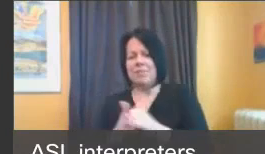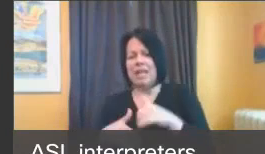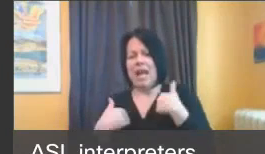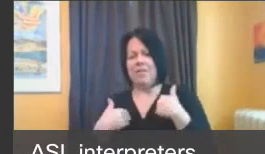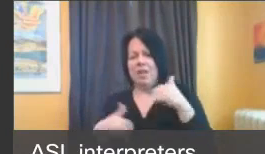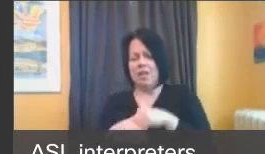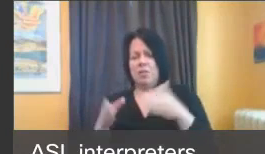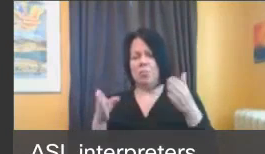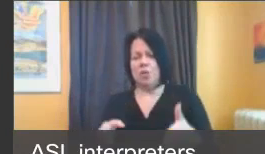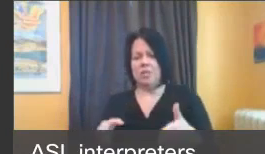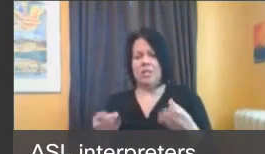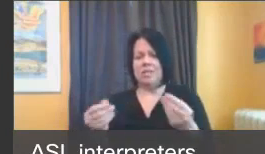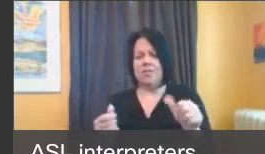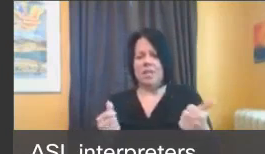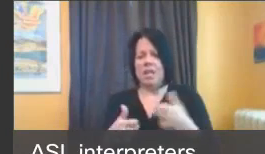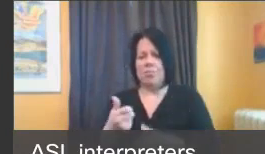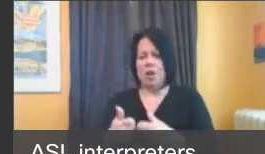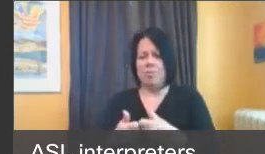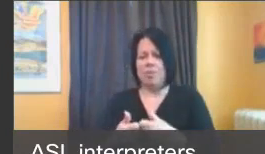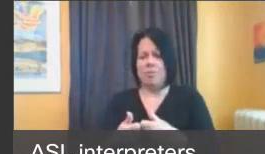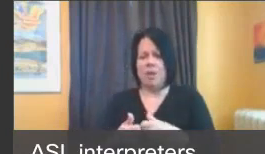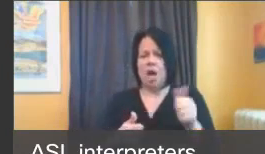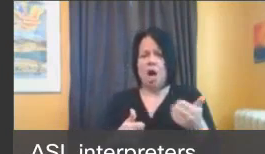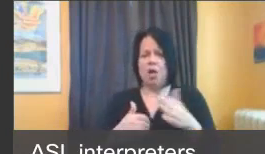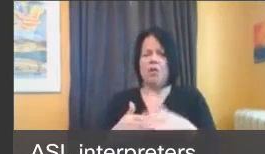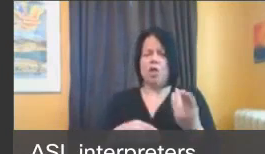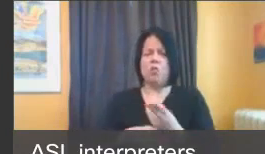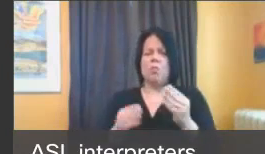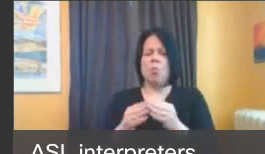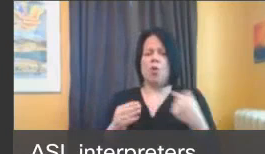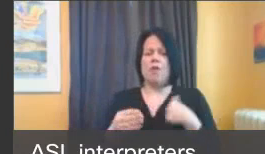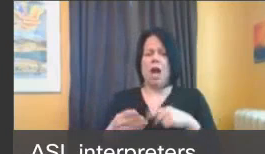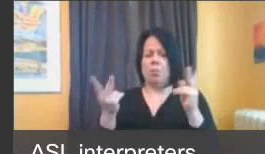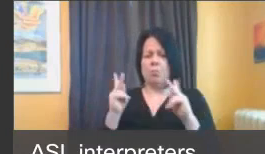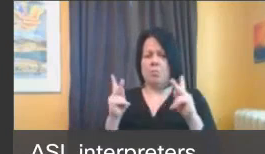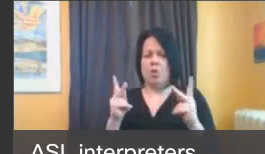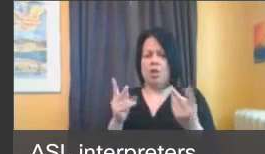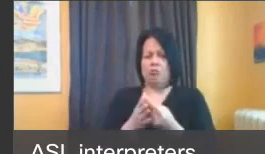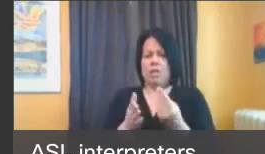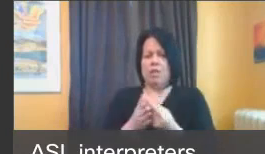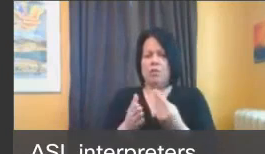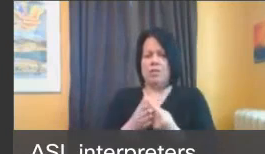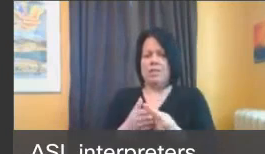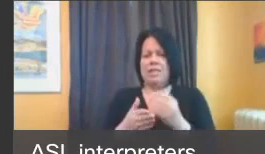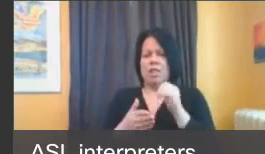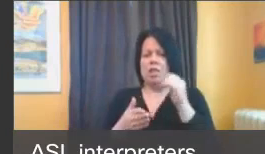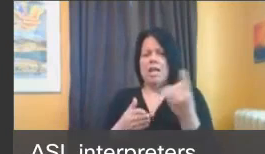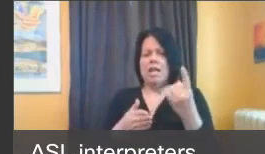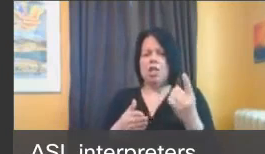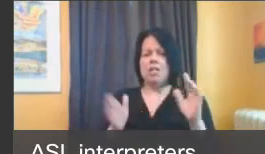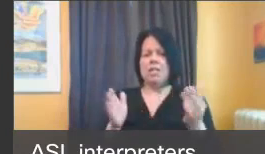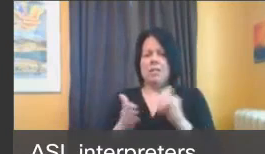us to use more of our resources on elections. To me, that it seems as if it's just not a very efficient